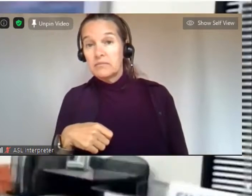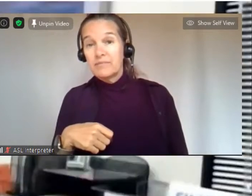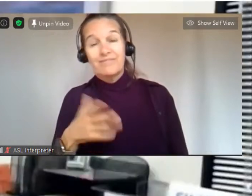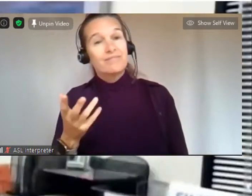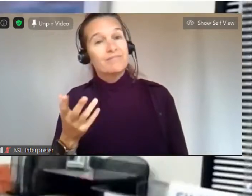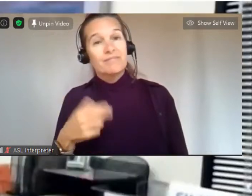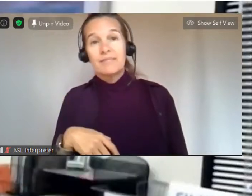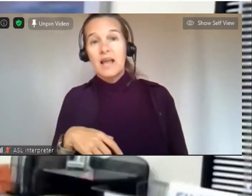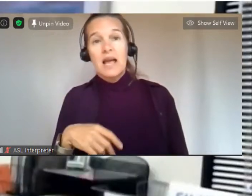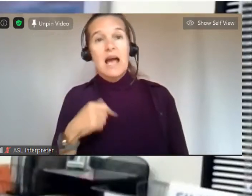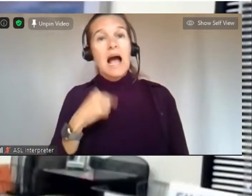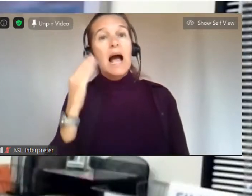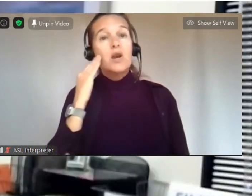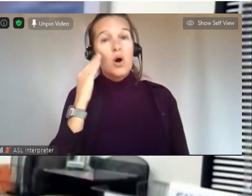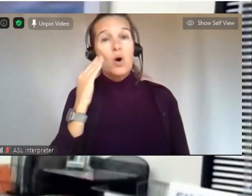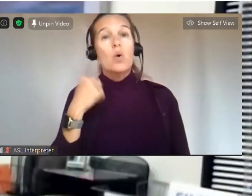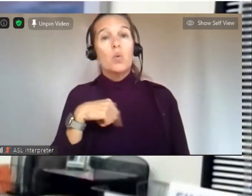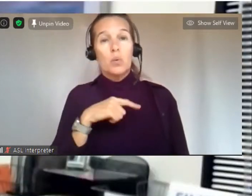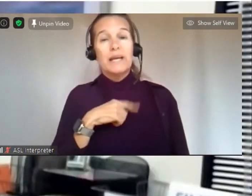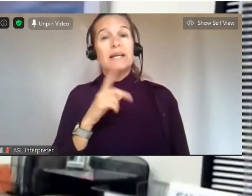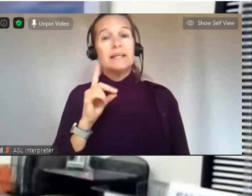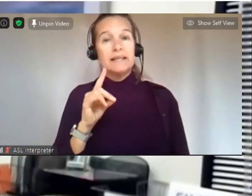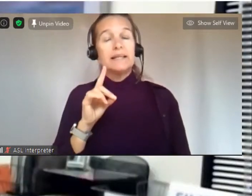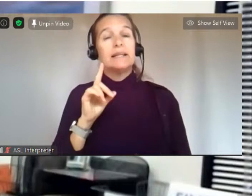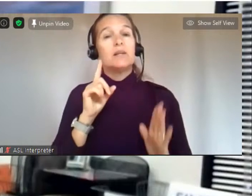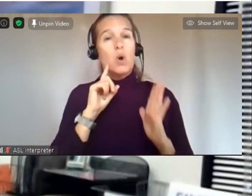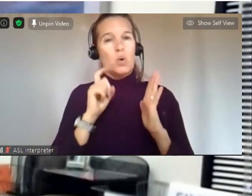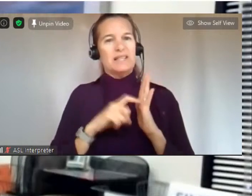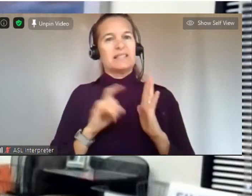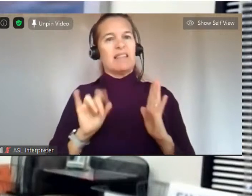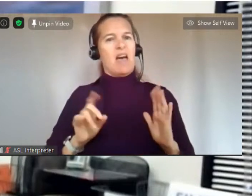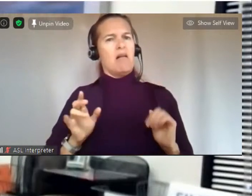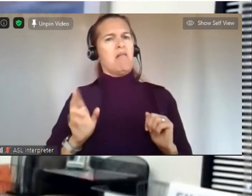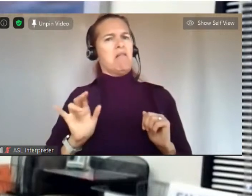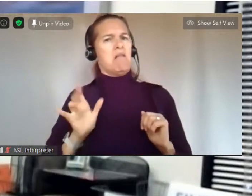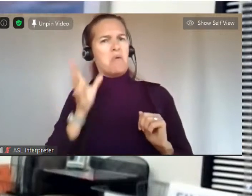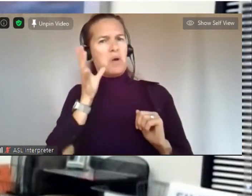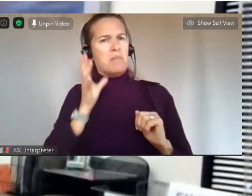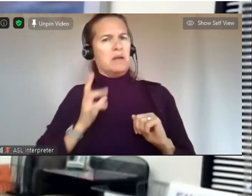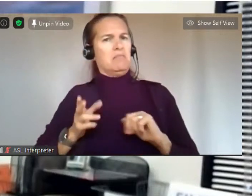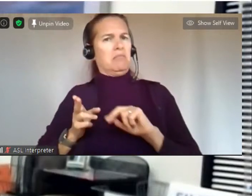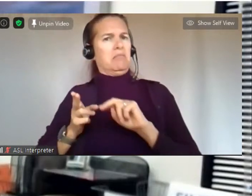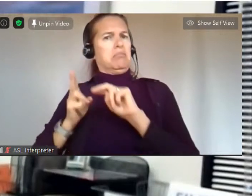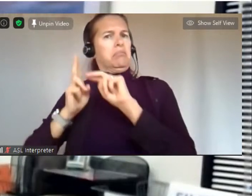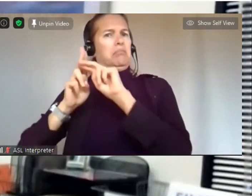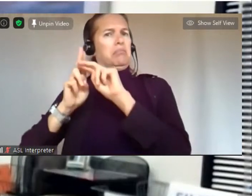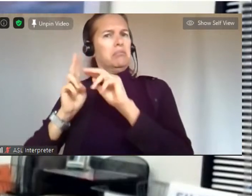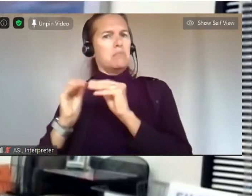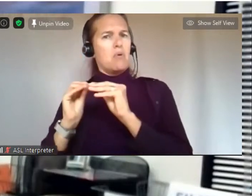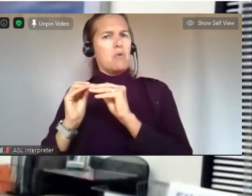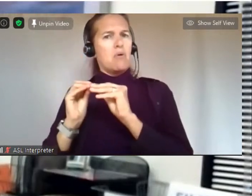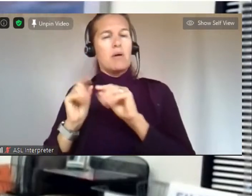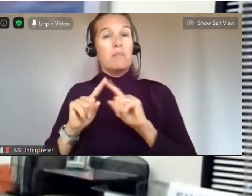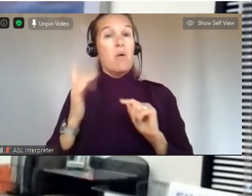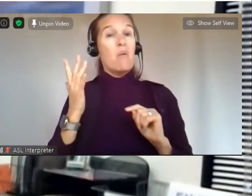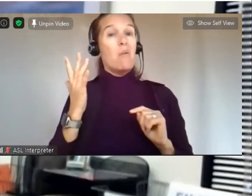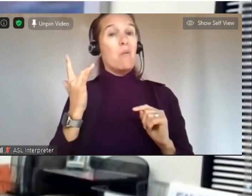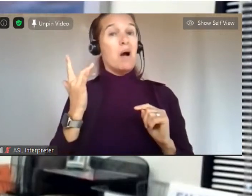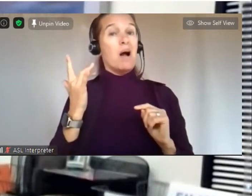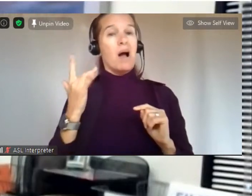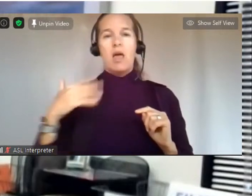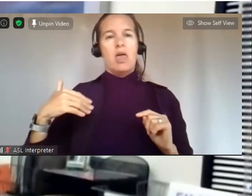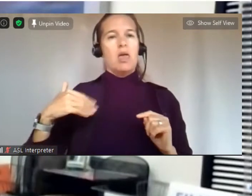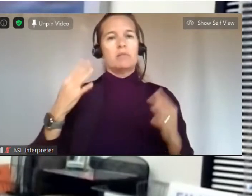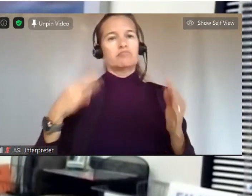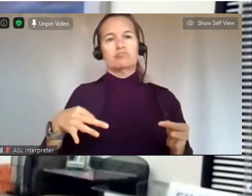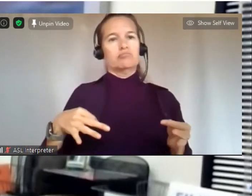I know that we have identified that spike or increase that we're seeing in the women, but we haven't been able to yet identify the source, but it is